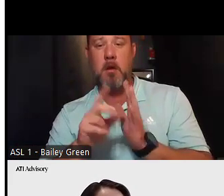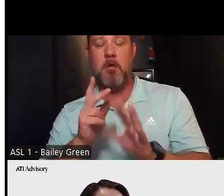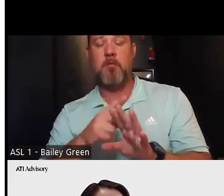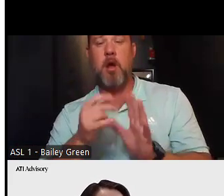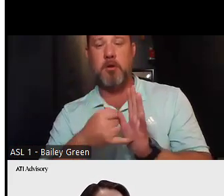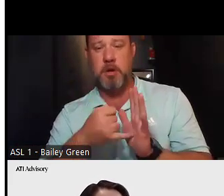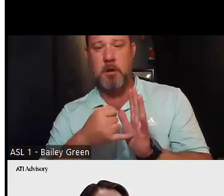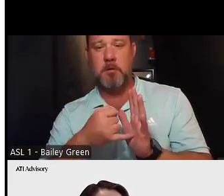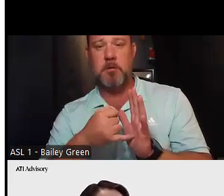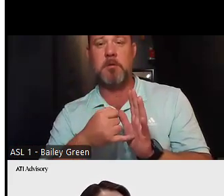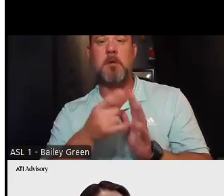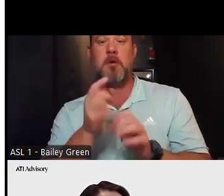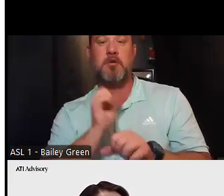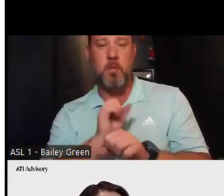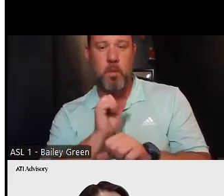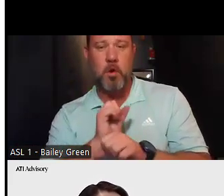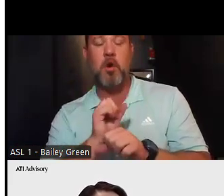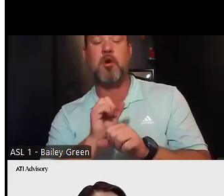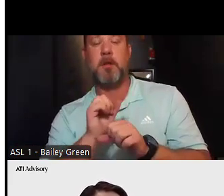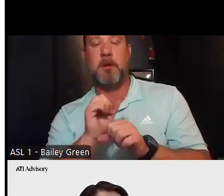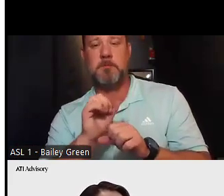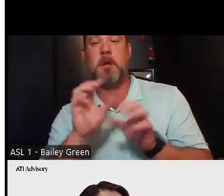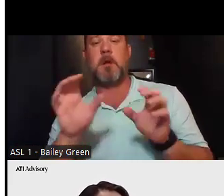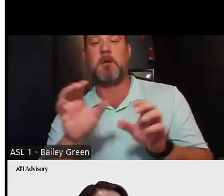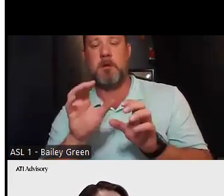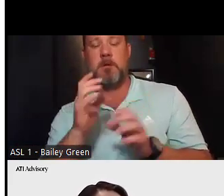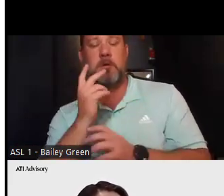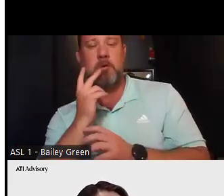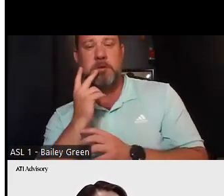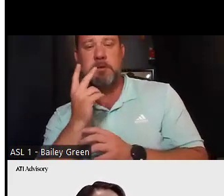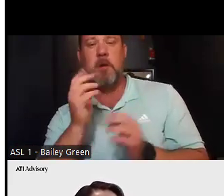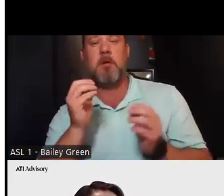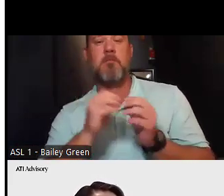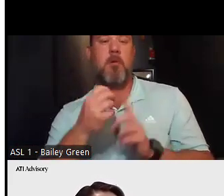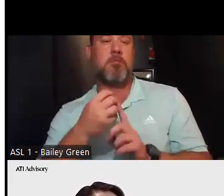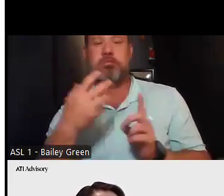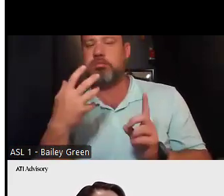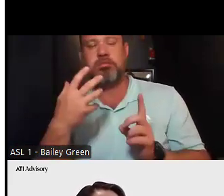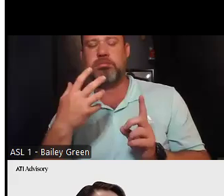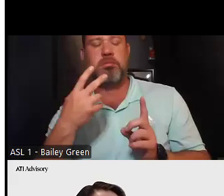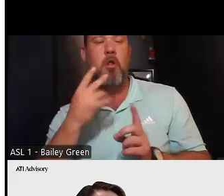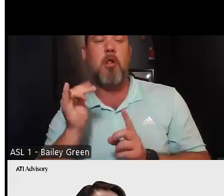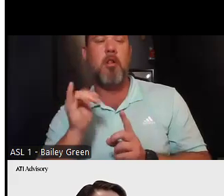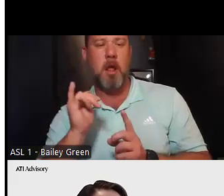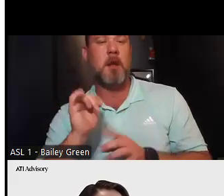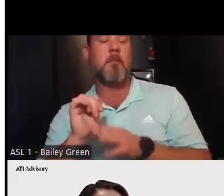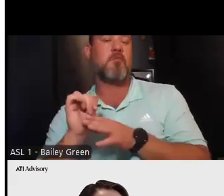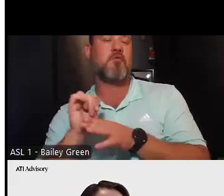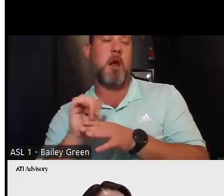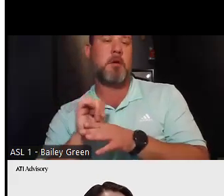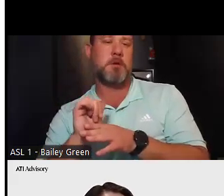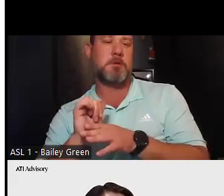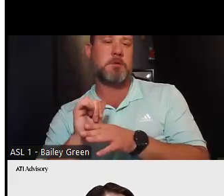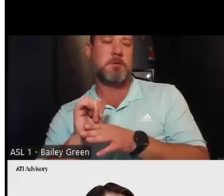there's actuarial work that is being conducted to see in more detail what would this actually look like in practice